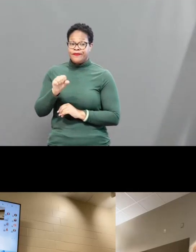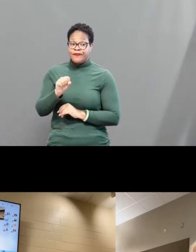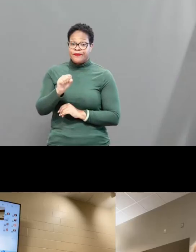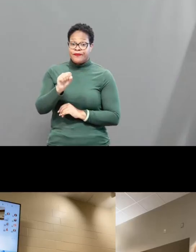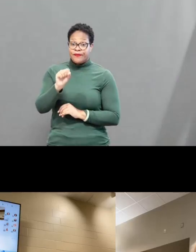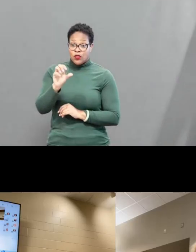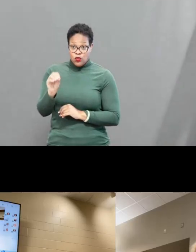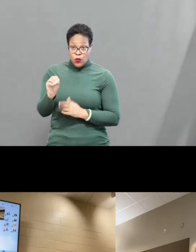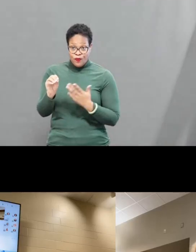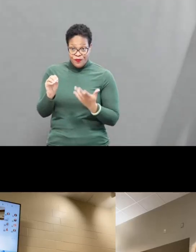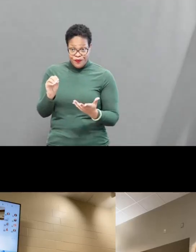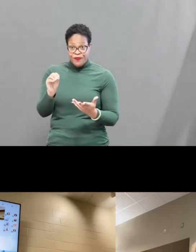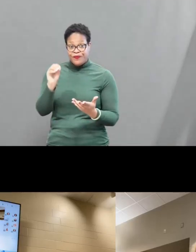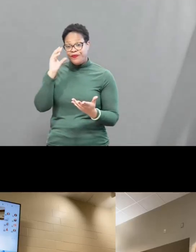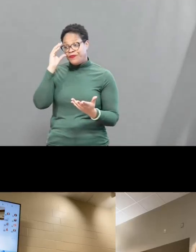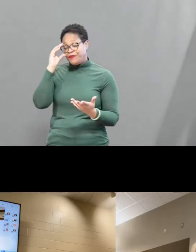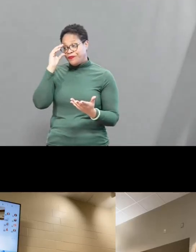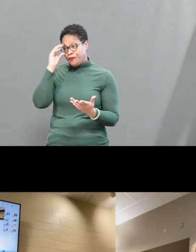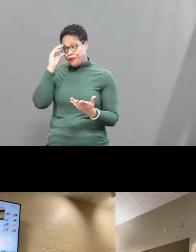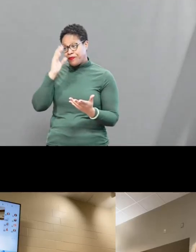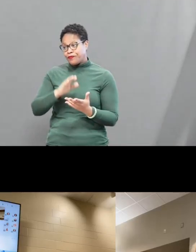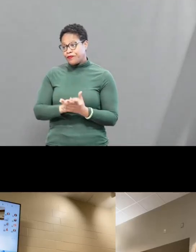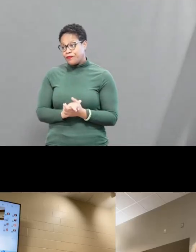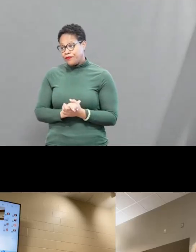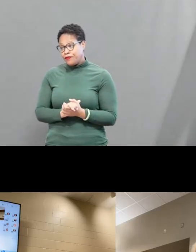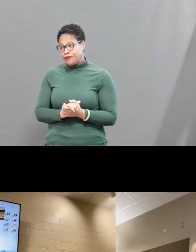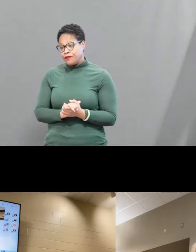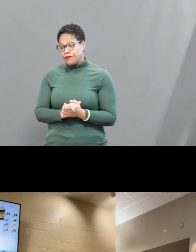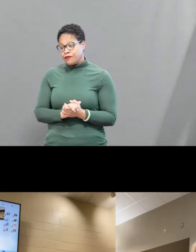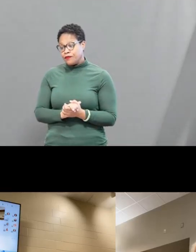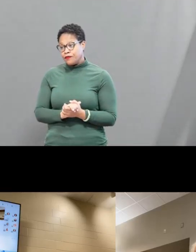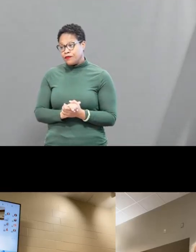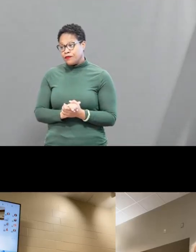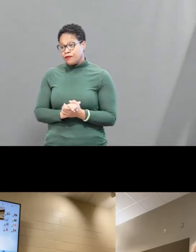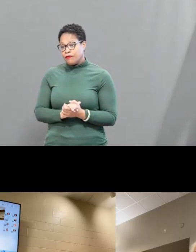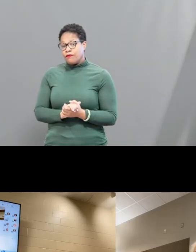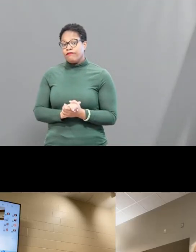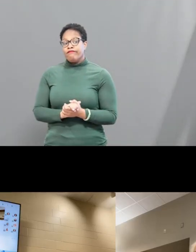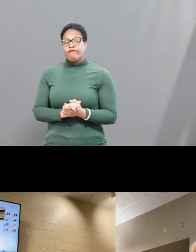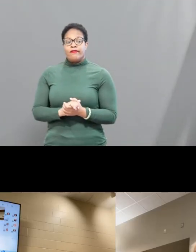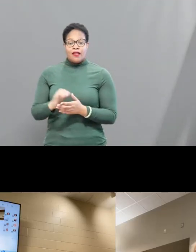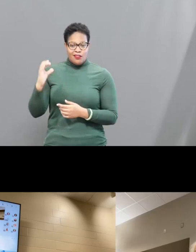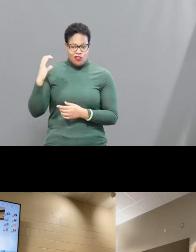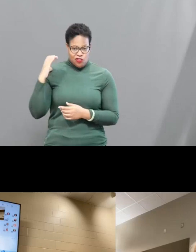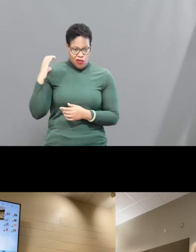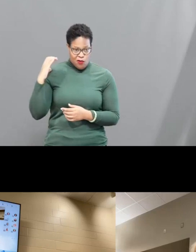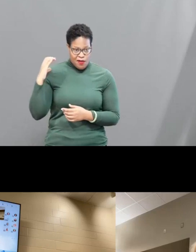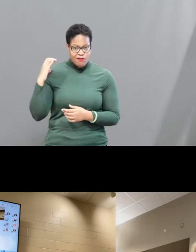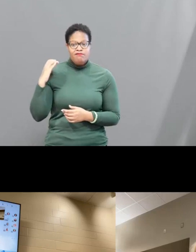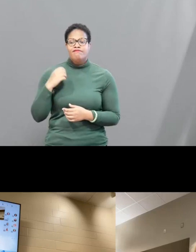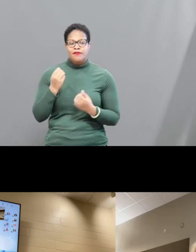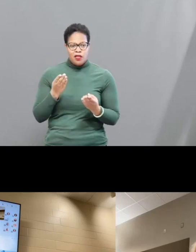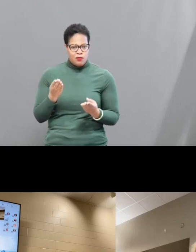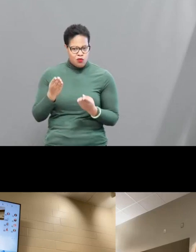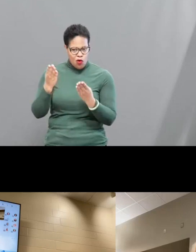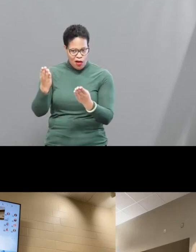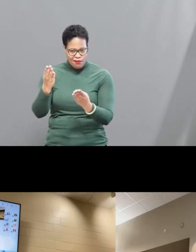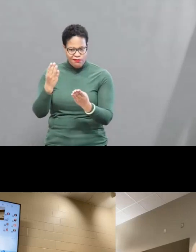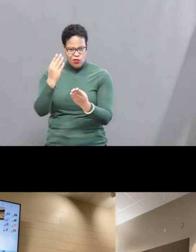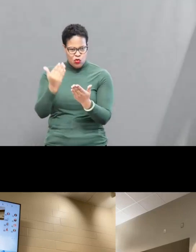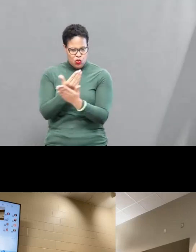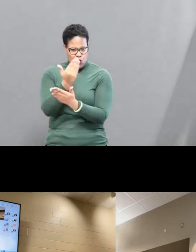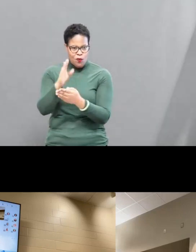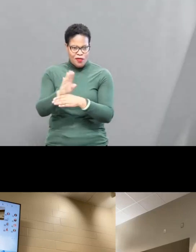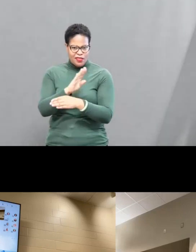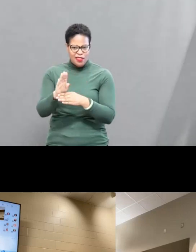So it came down to the chairman he brought it up in new business, that it